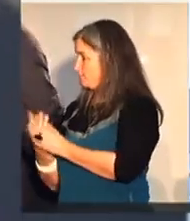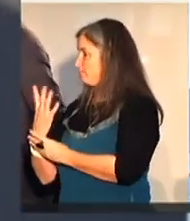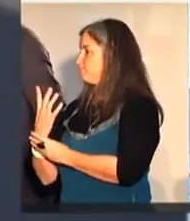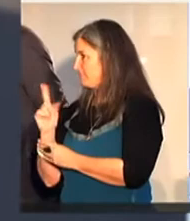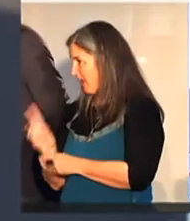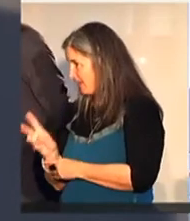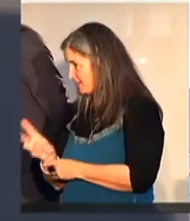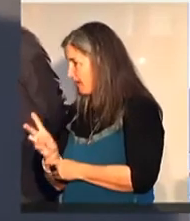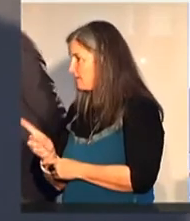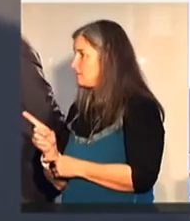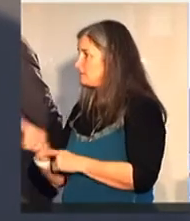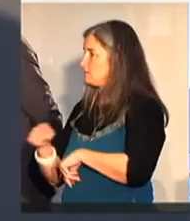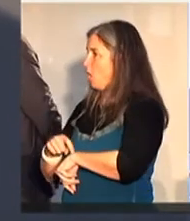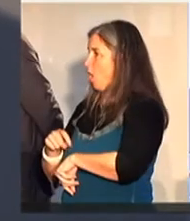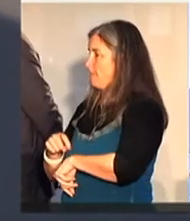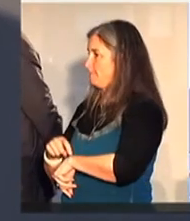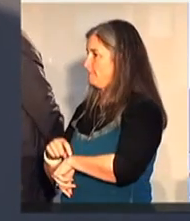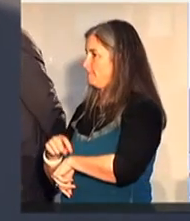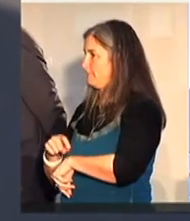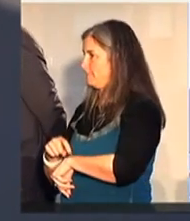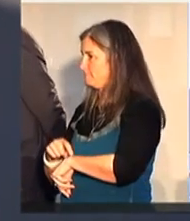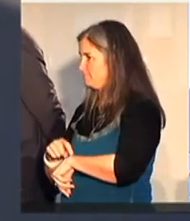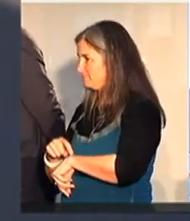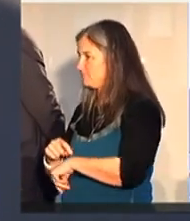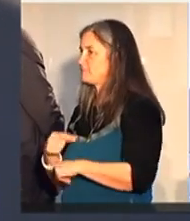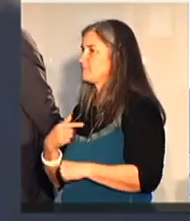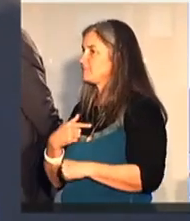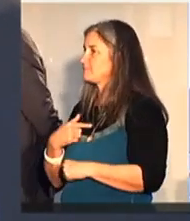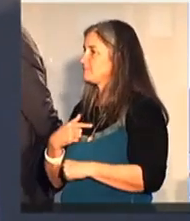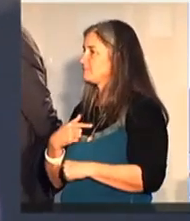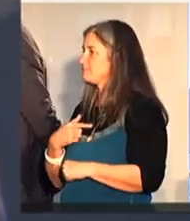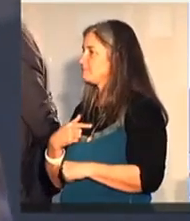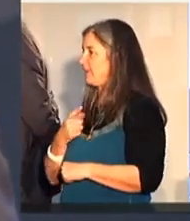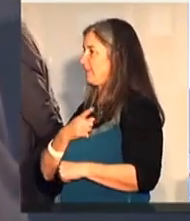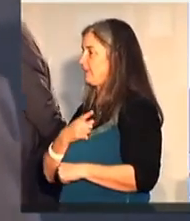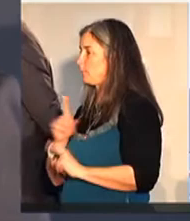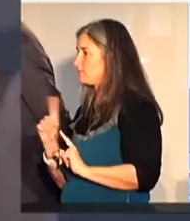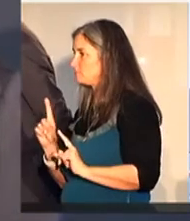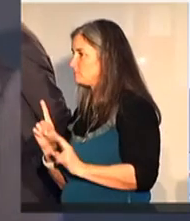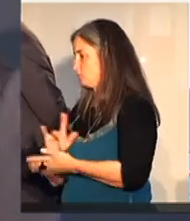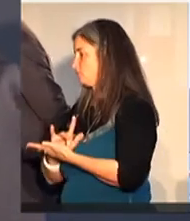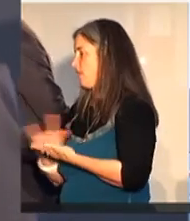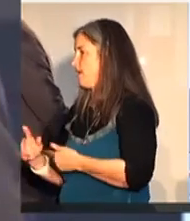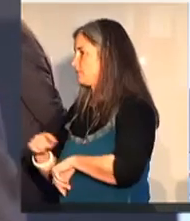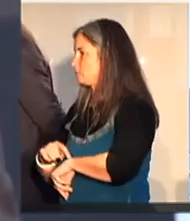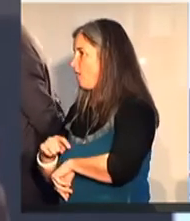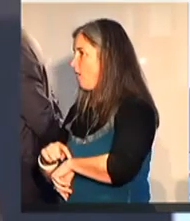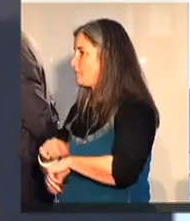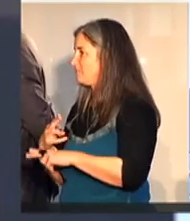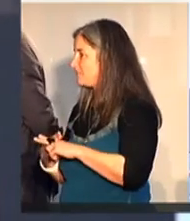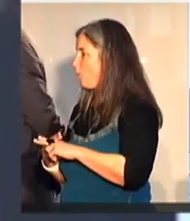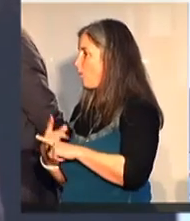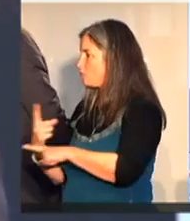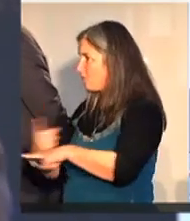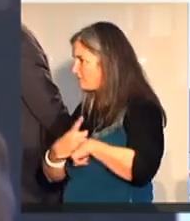this dreadful one of time. And I fear that we've run out of time for a conversation